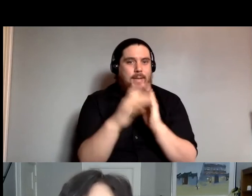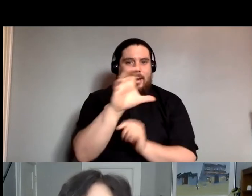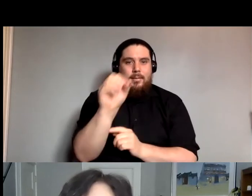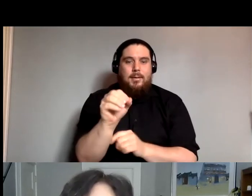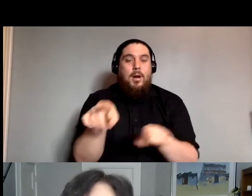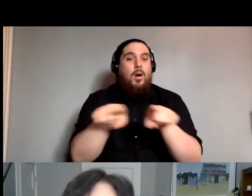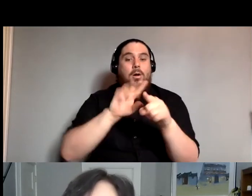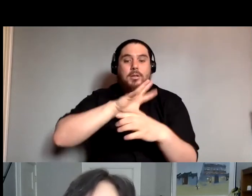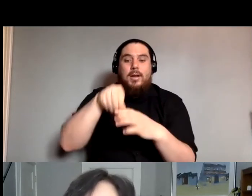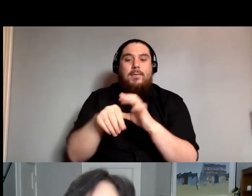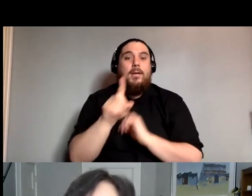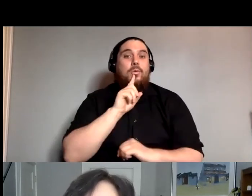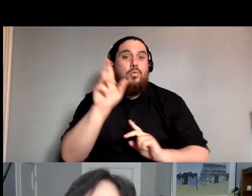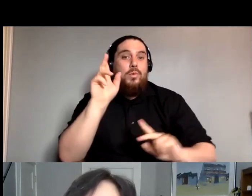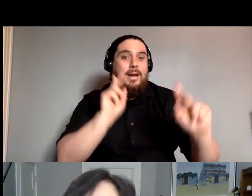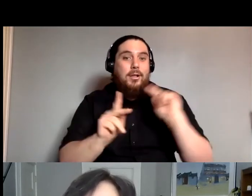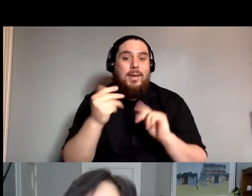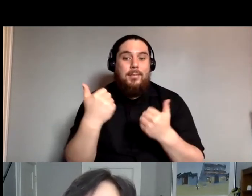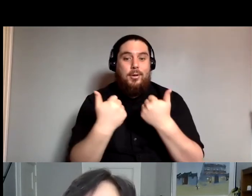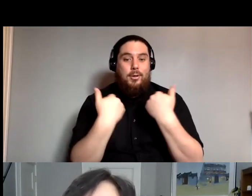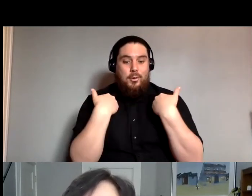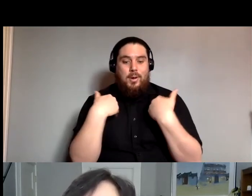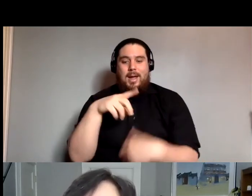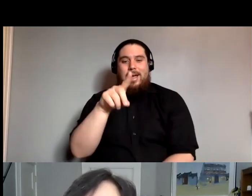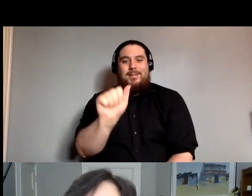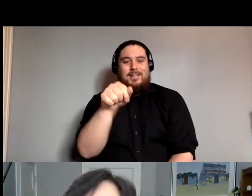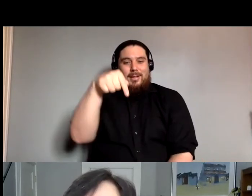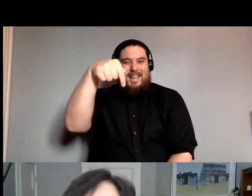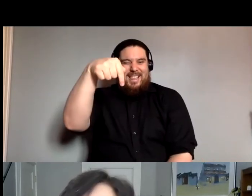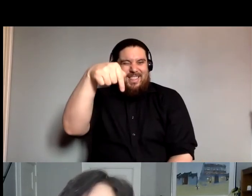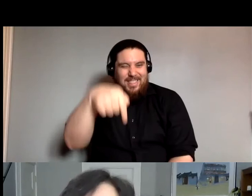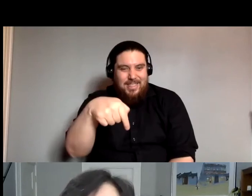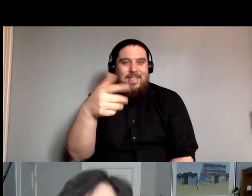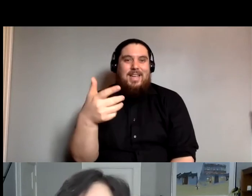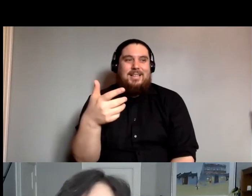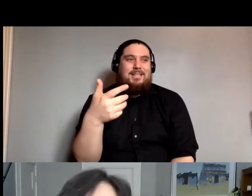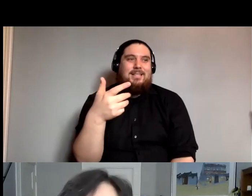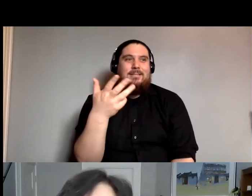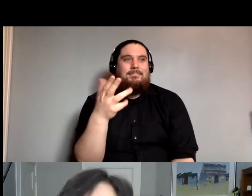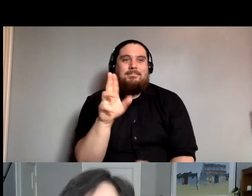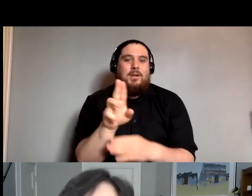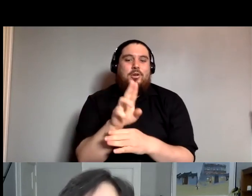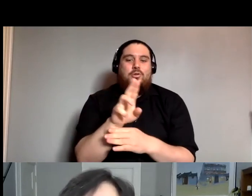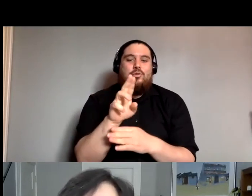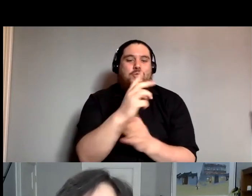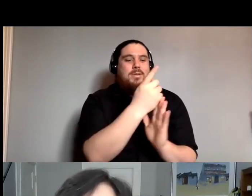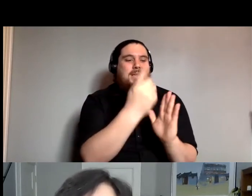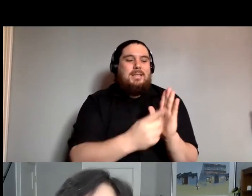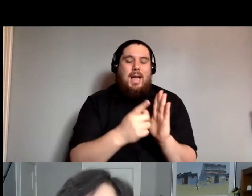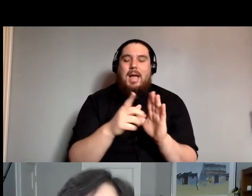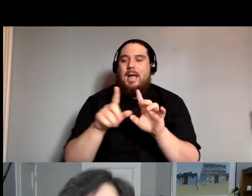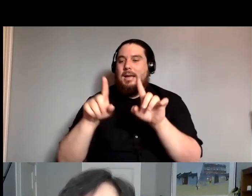real people with disabilities in this kind of use case design and testing of